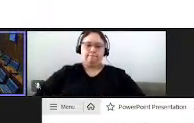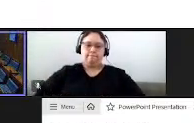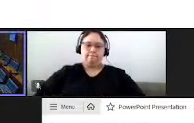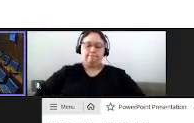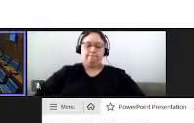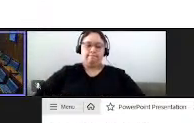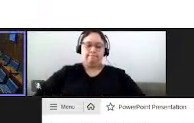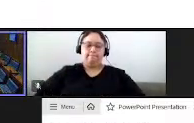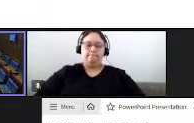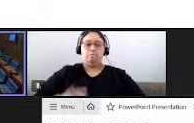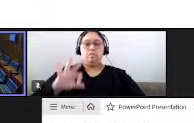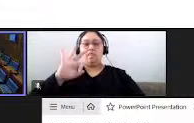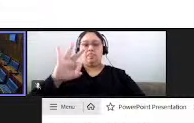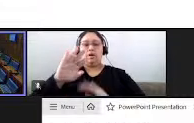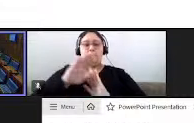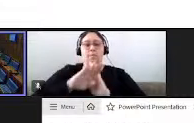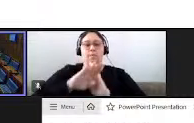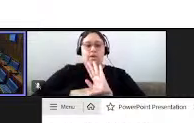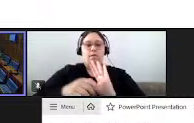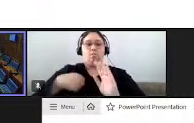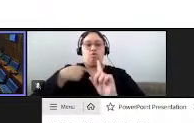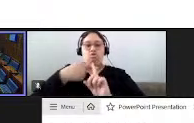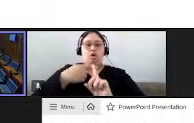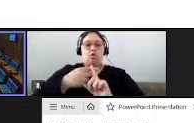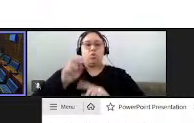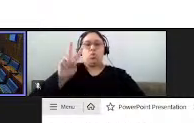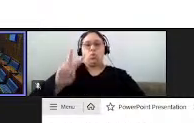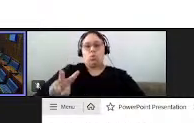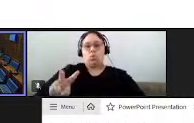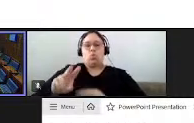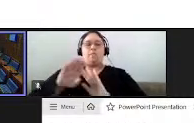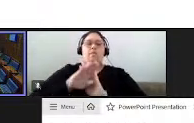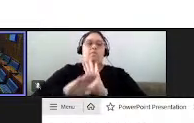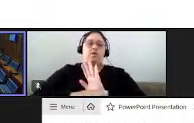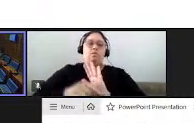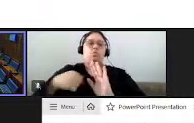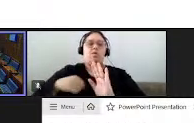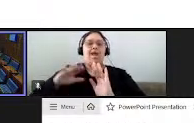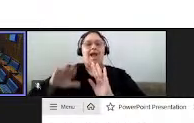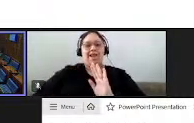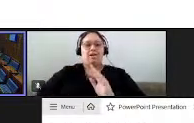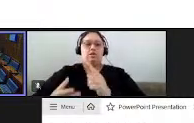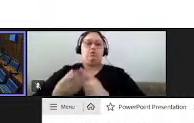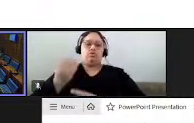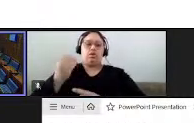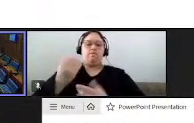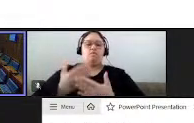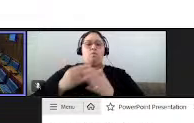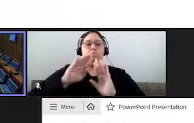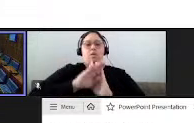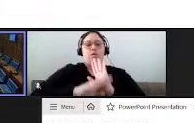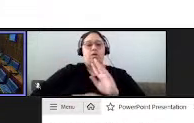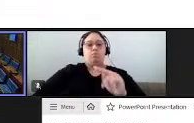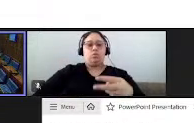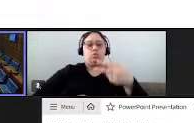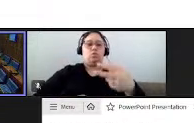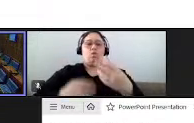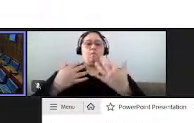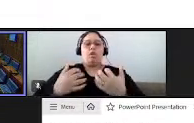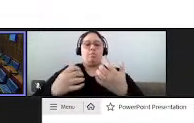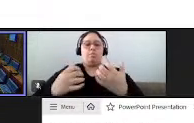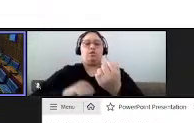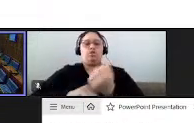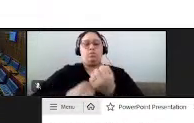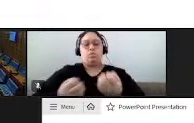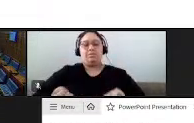So of the 3 programs that did have targets, 2 of the programs we had some underachievement. In program 2, Parliamentary Support